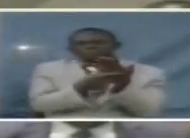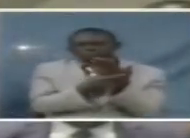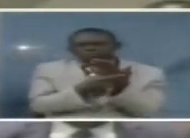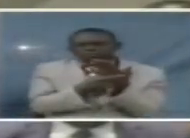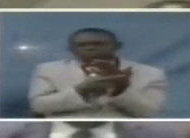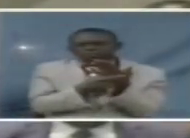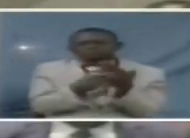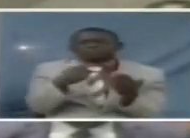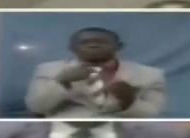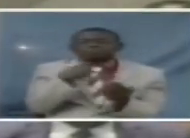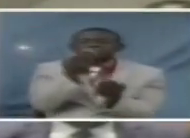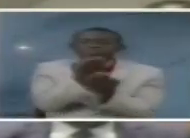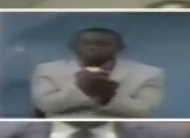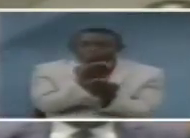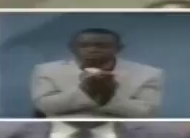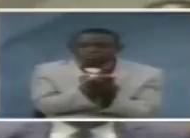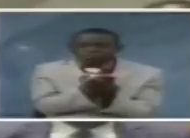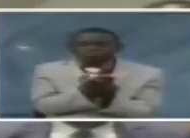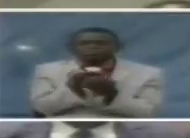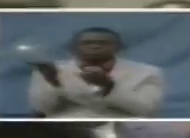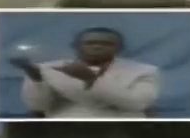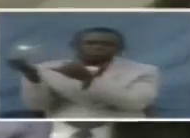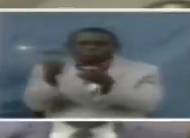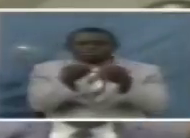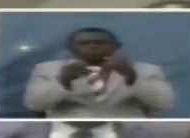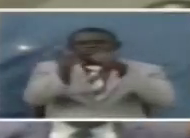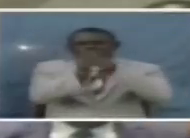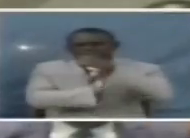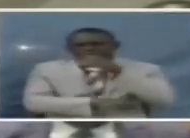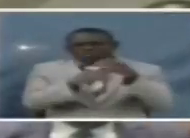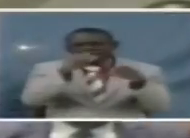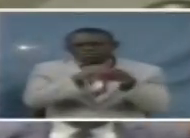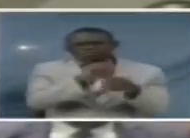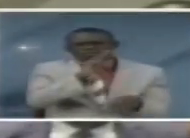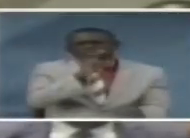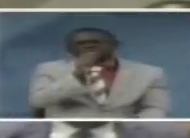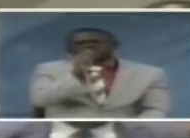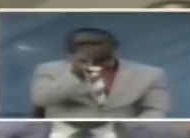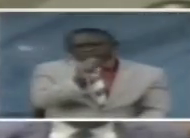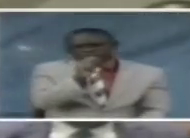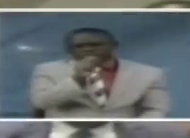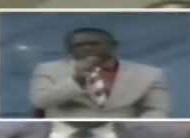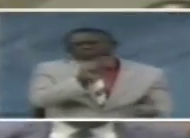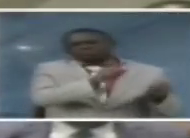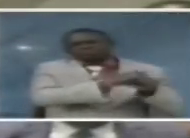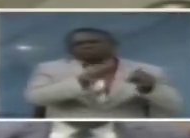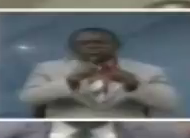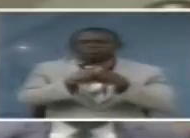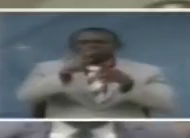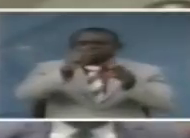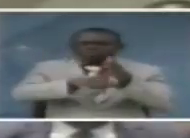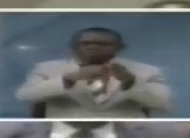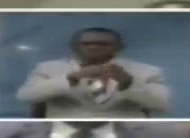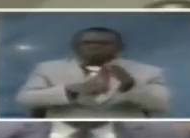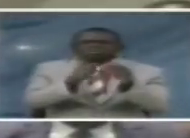streamlining of the penalty regime. Mr. Speaker, I propose to introduce penalties in the